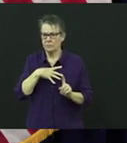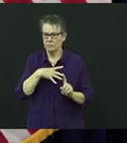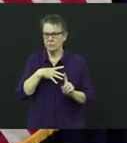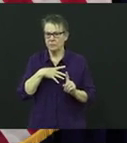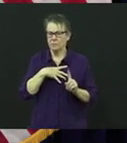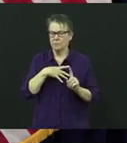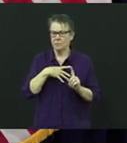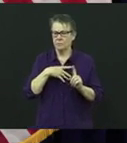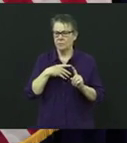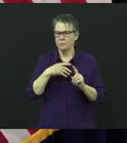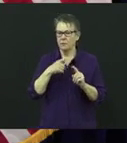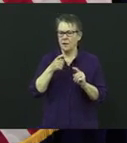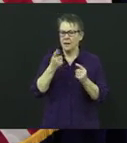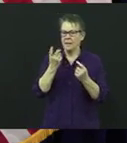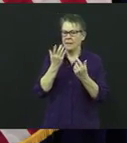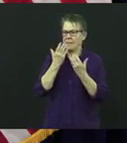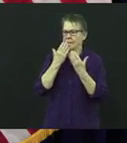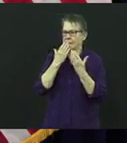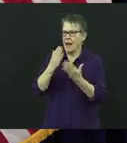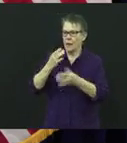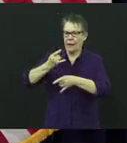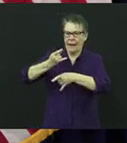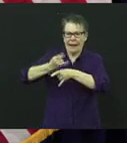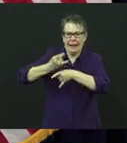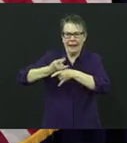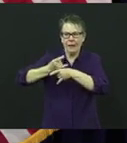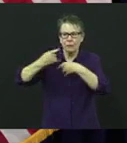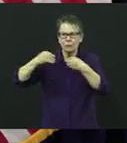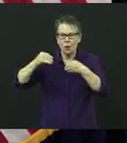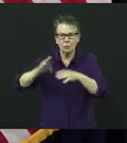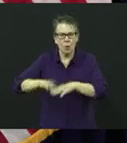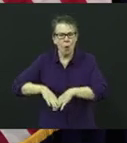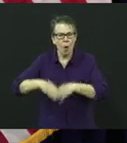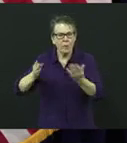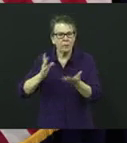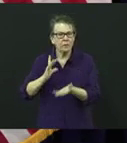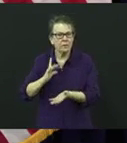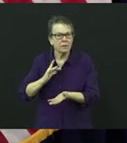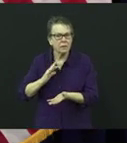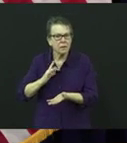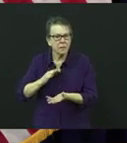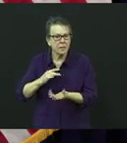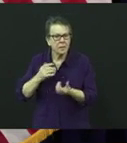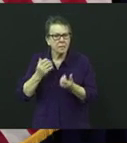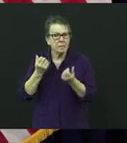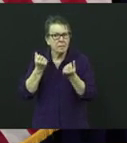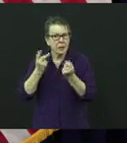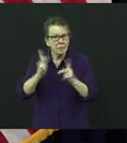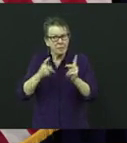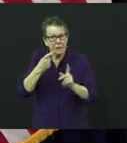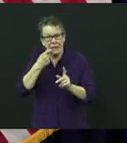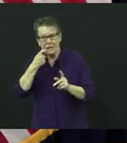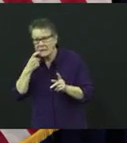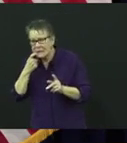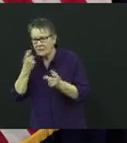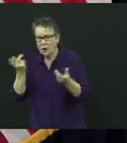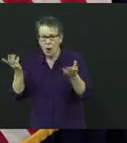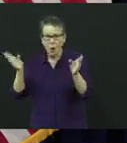relates to just the whole addiction front. She said that was the alternative would have